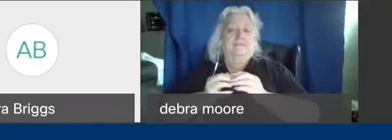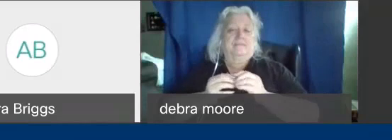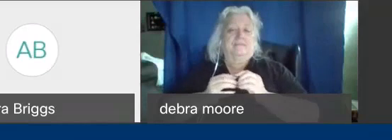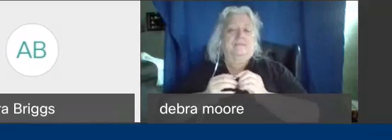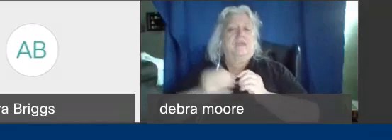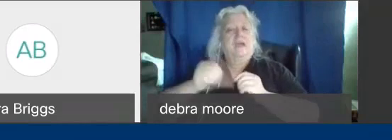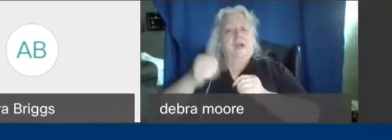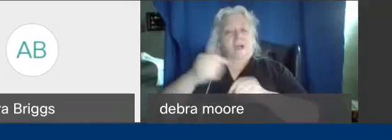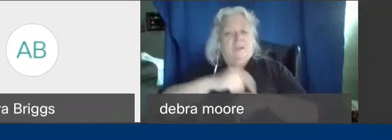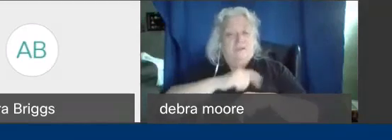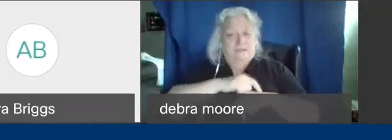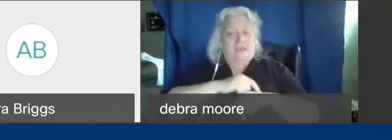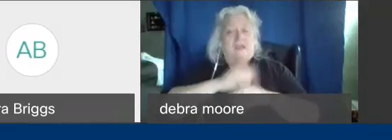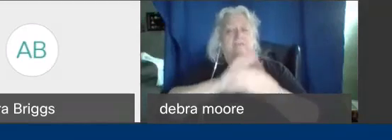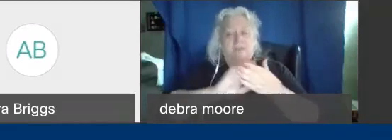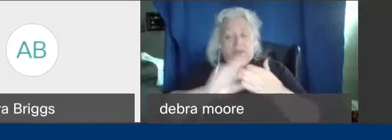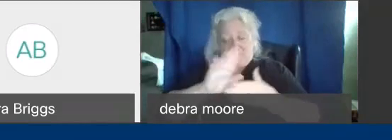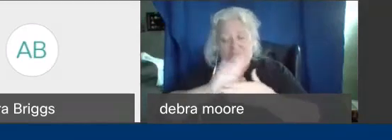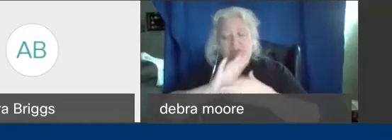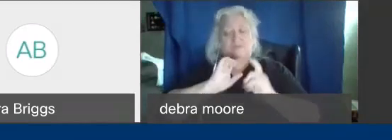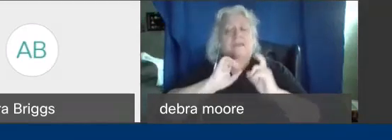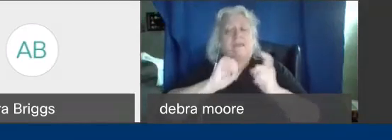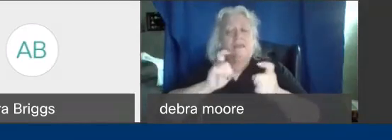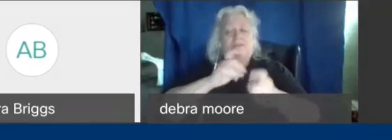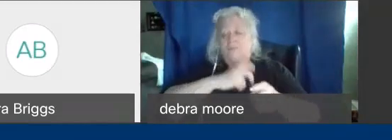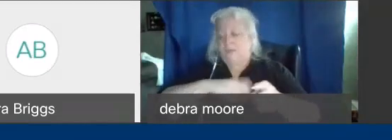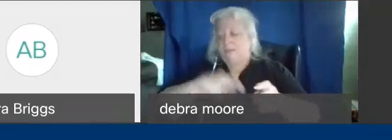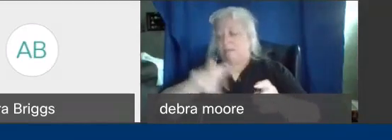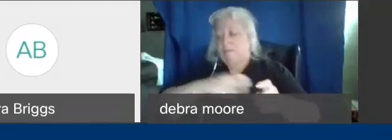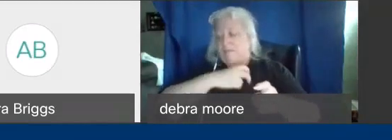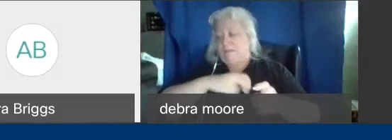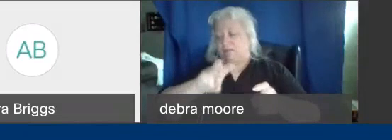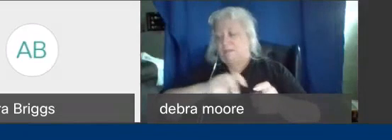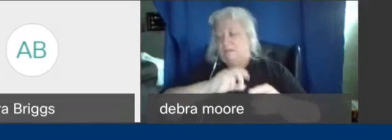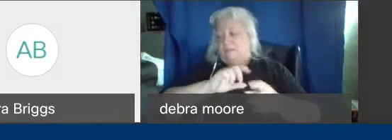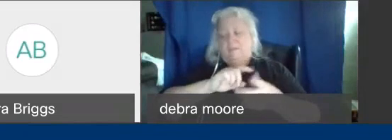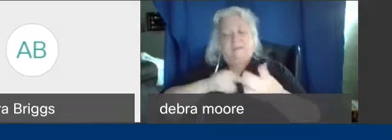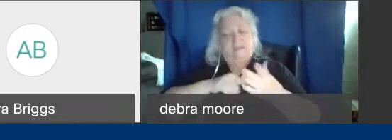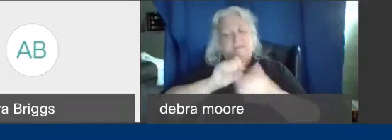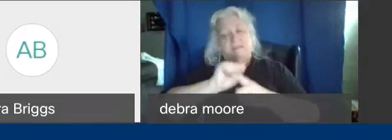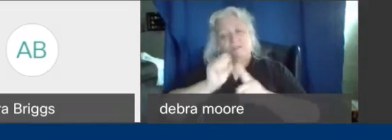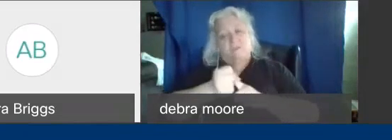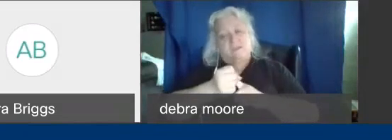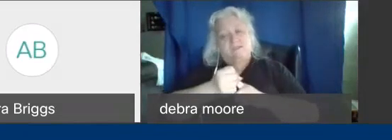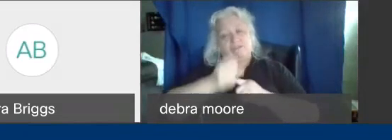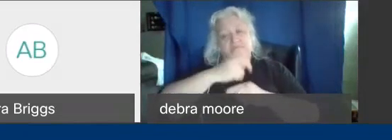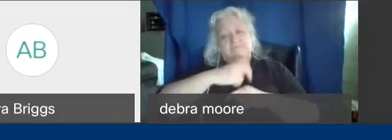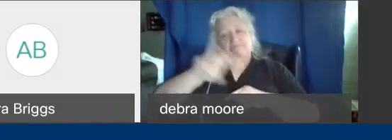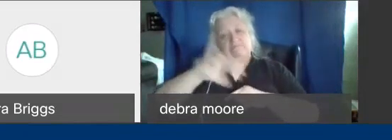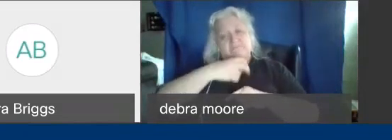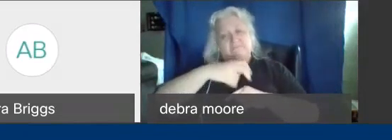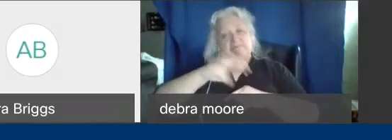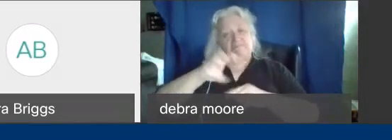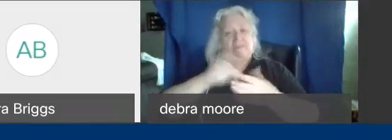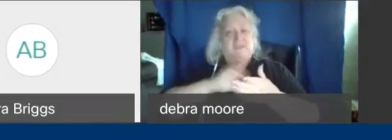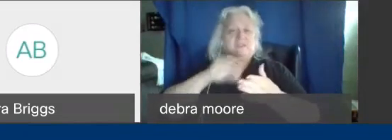Other times, though, the college will provide transportation to you. So in those instances, a driver that transports students must be a